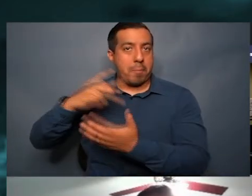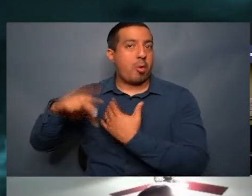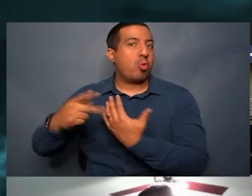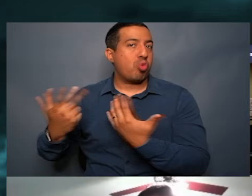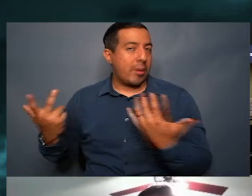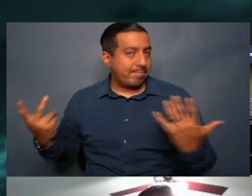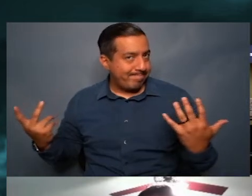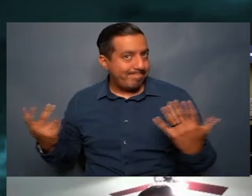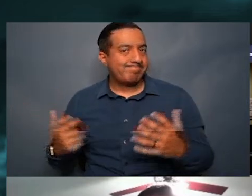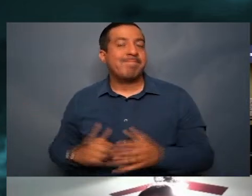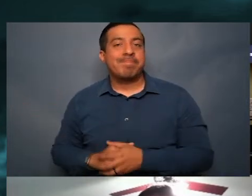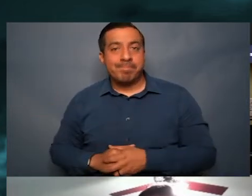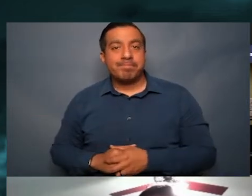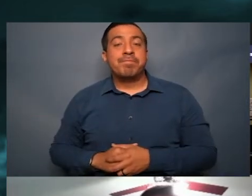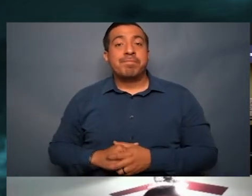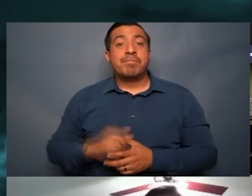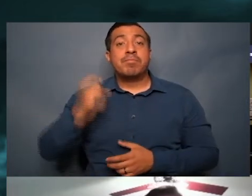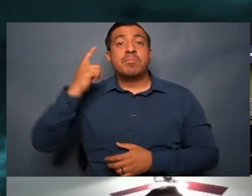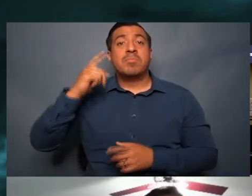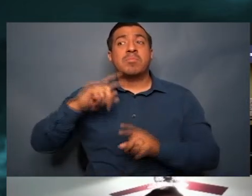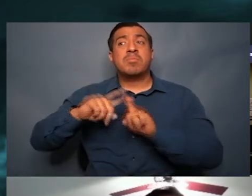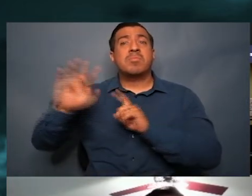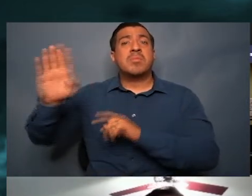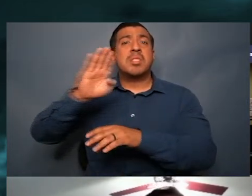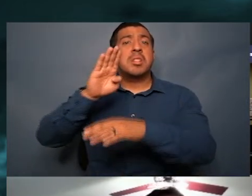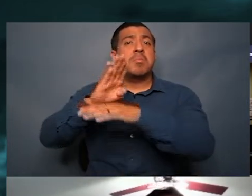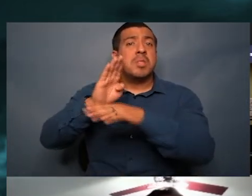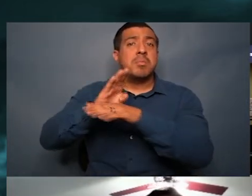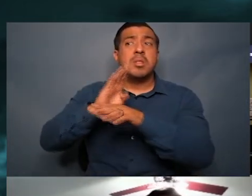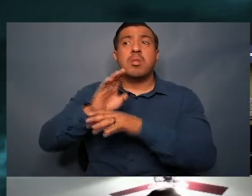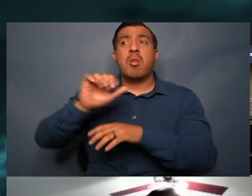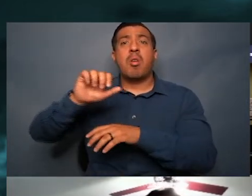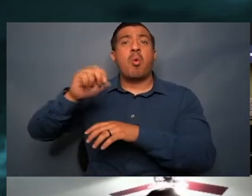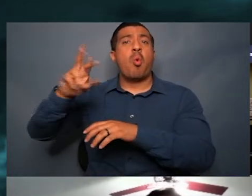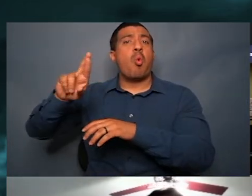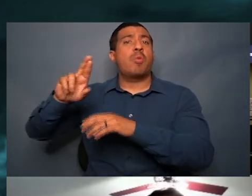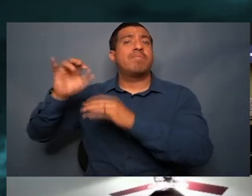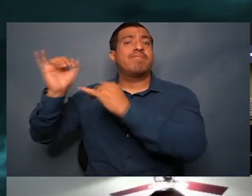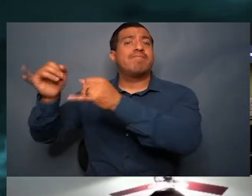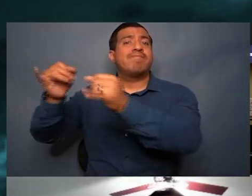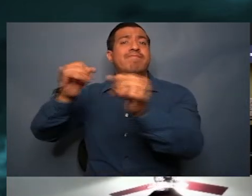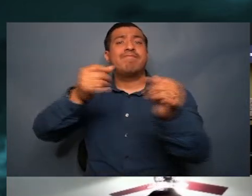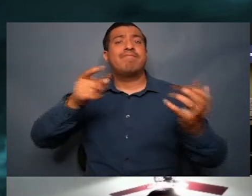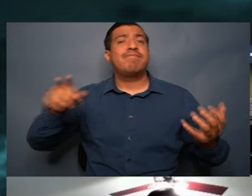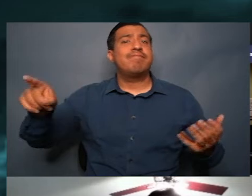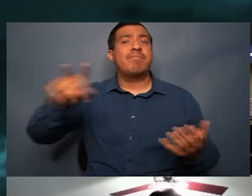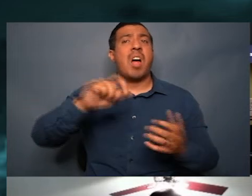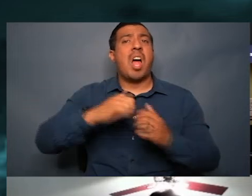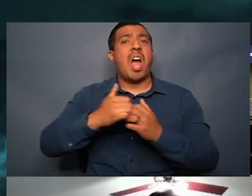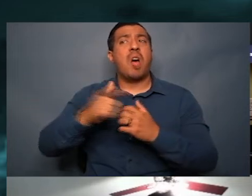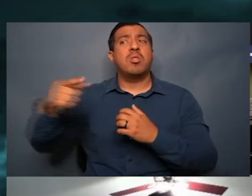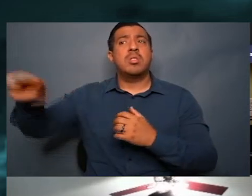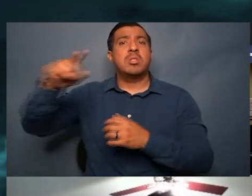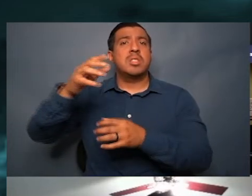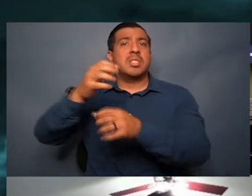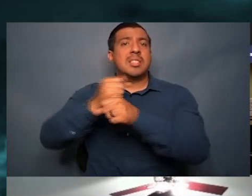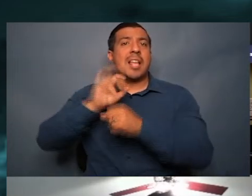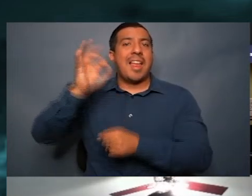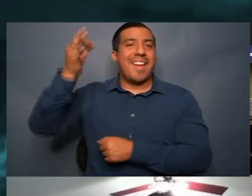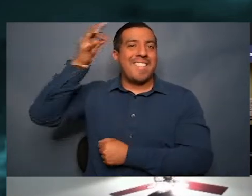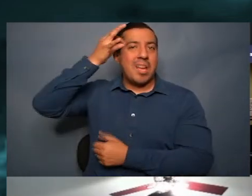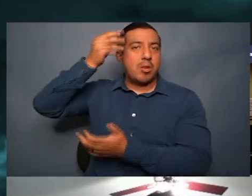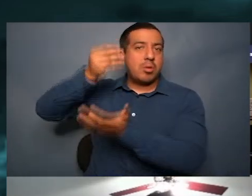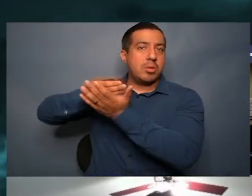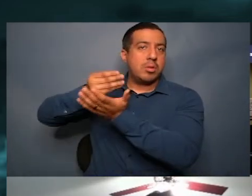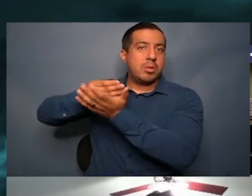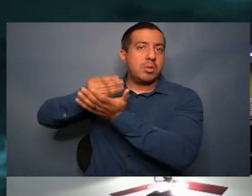many ways in which businesses, along with individuals, might be able to receive federal funding through